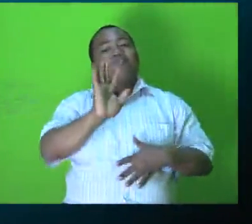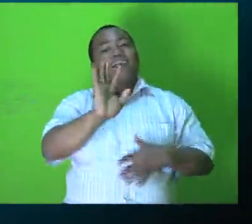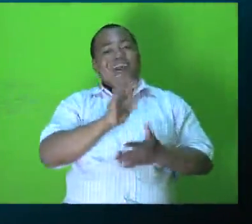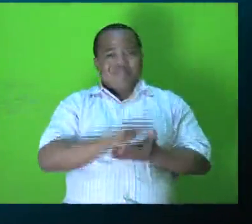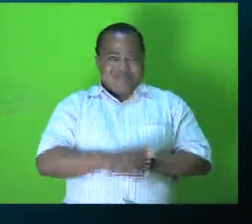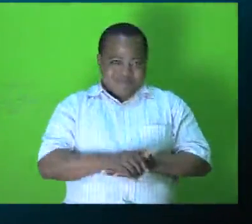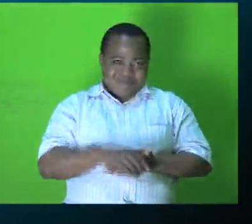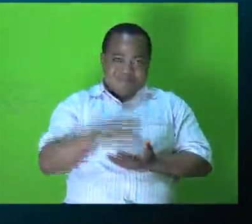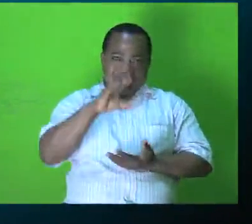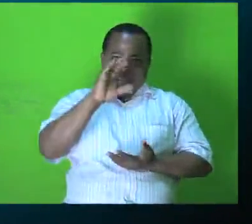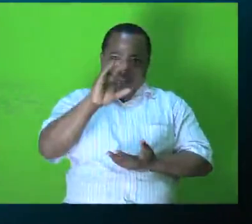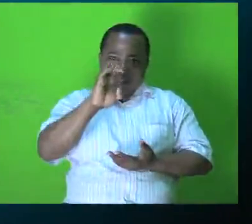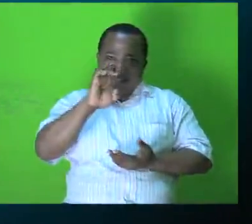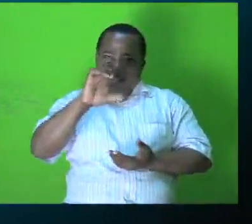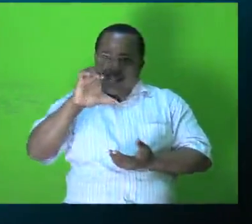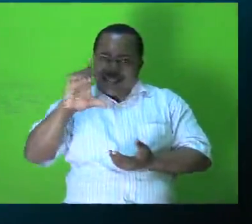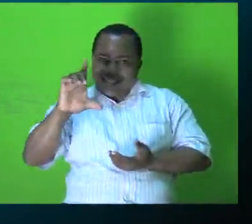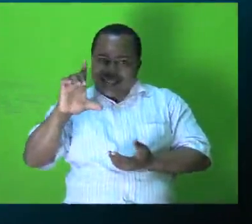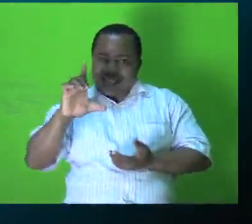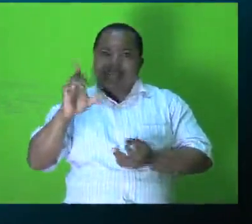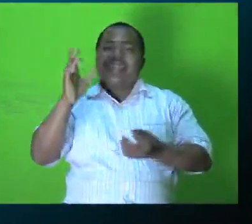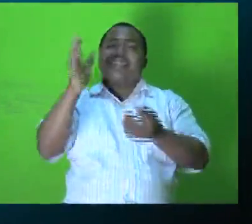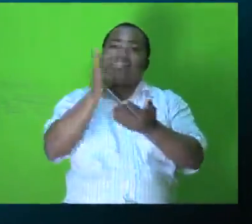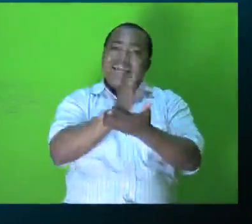Cells are dividing.